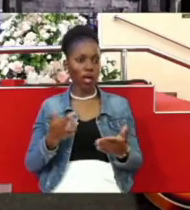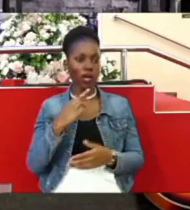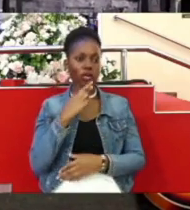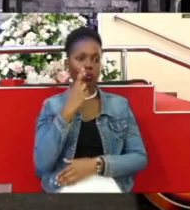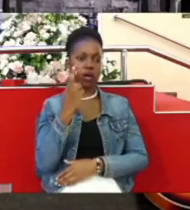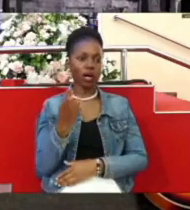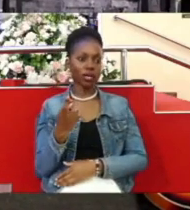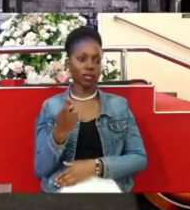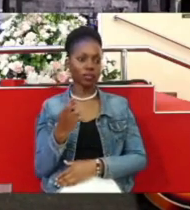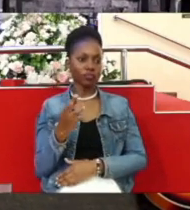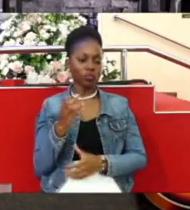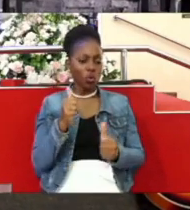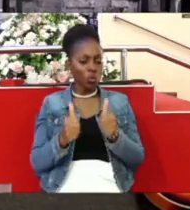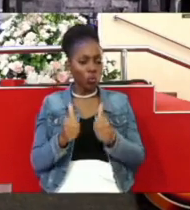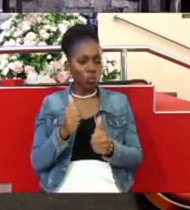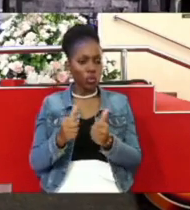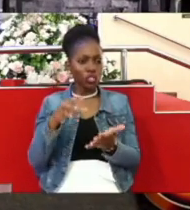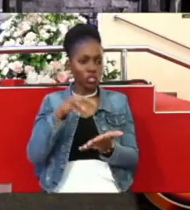Which well that you are in.